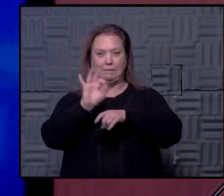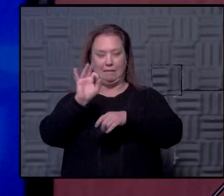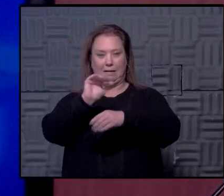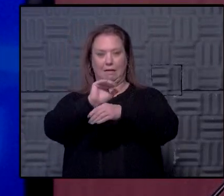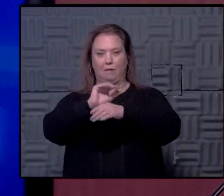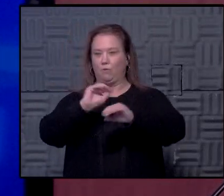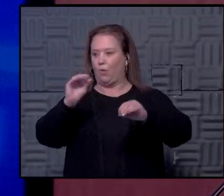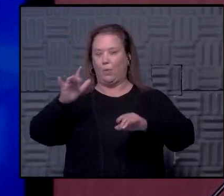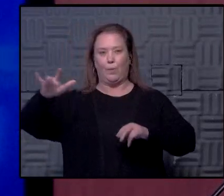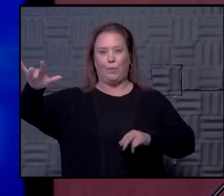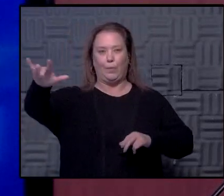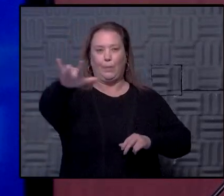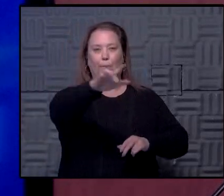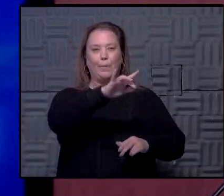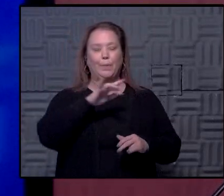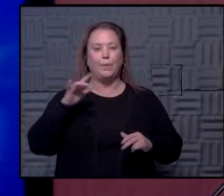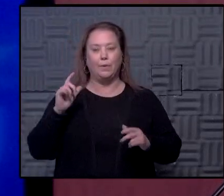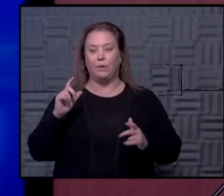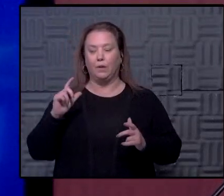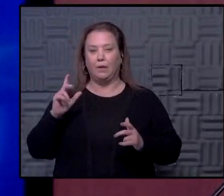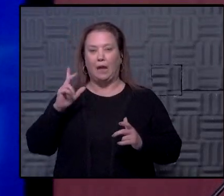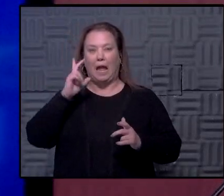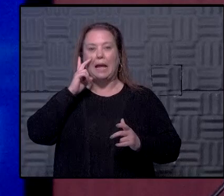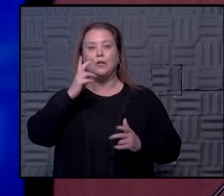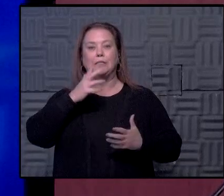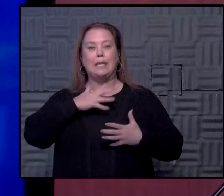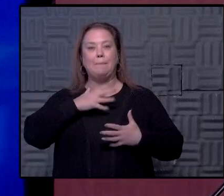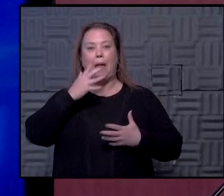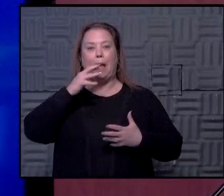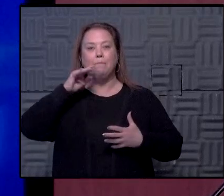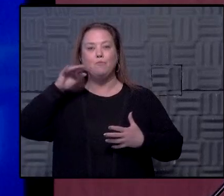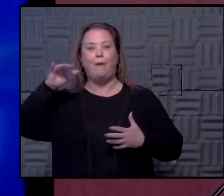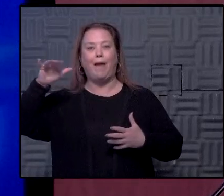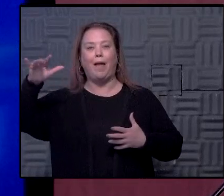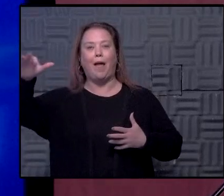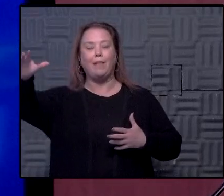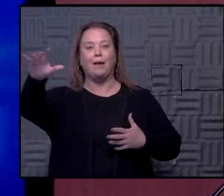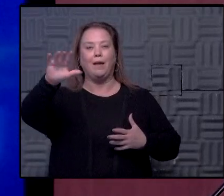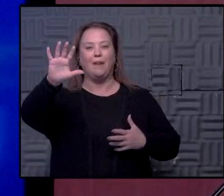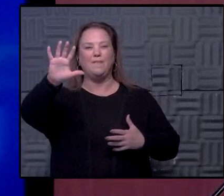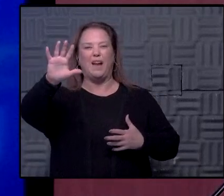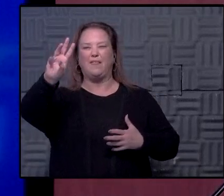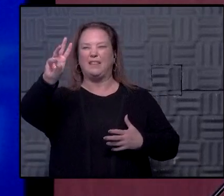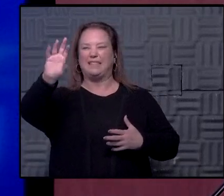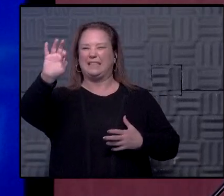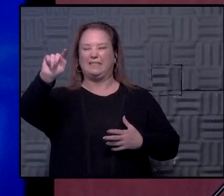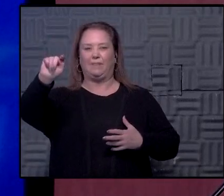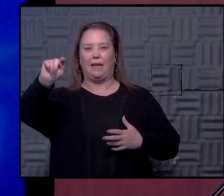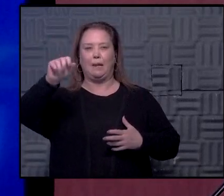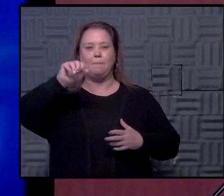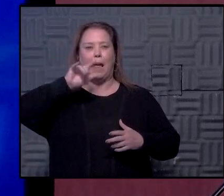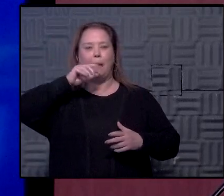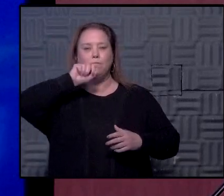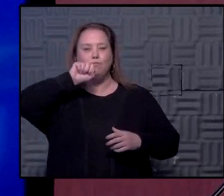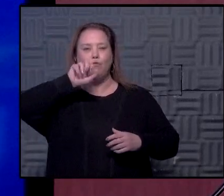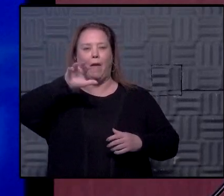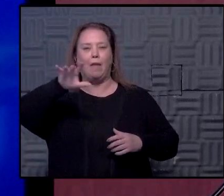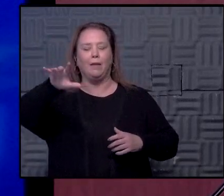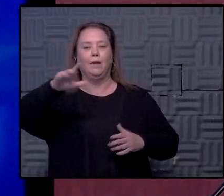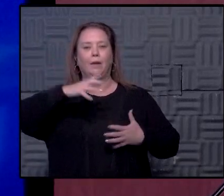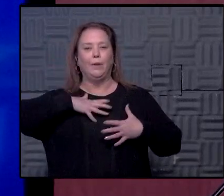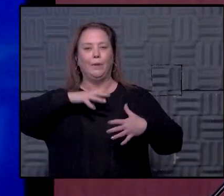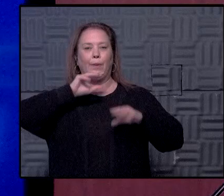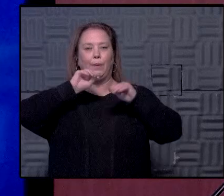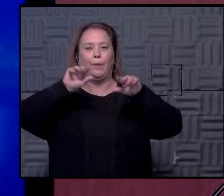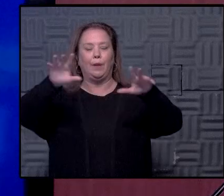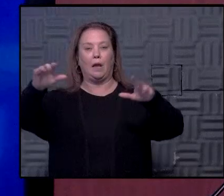night. Nobody's around. I could see my breath. Yeah. I'm telling you, 5 to 6 feet, man. 5 to 6 feet, and